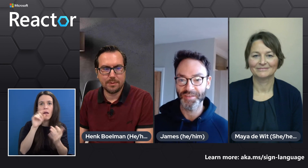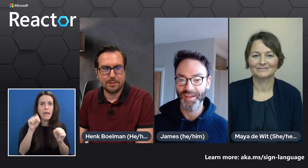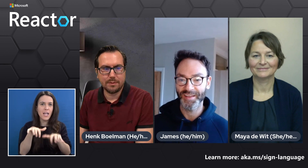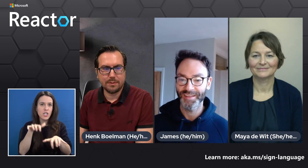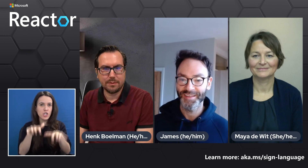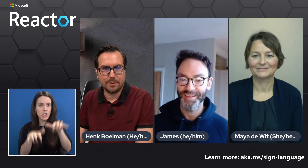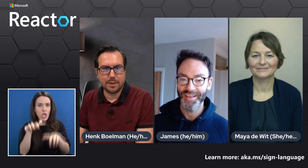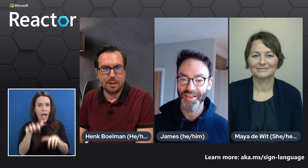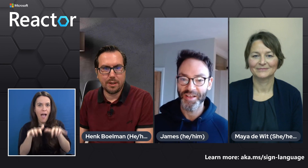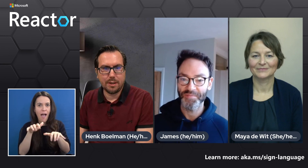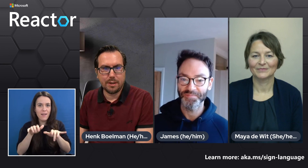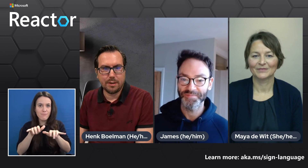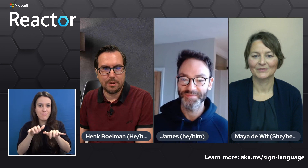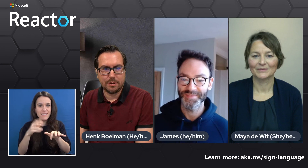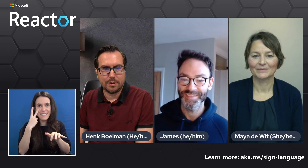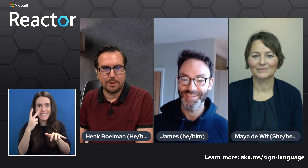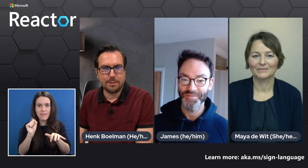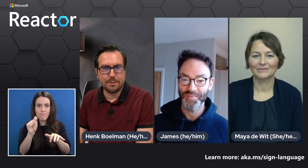how to do that.